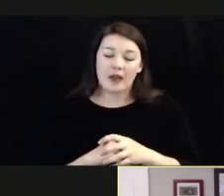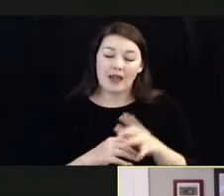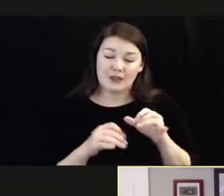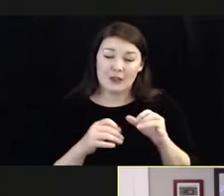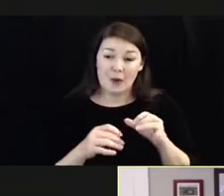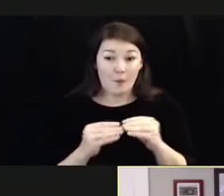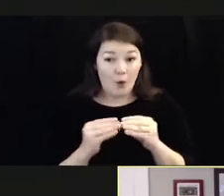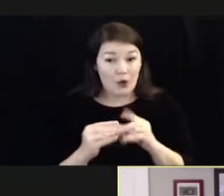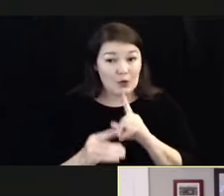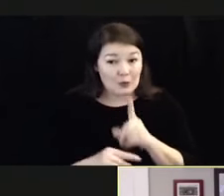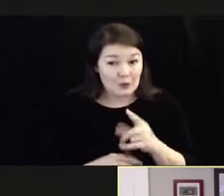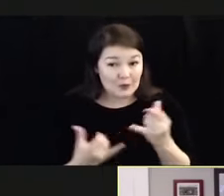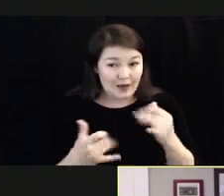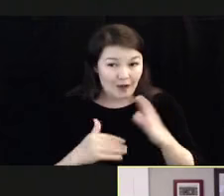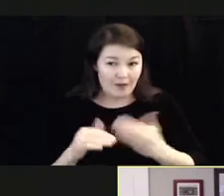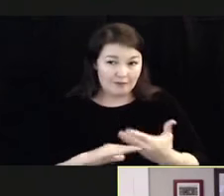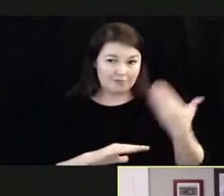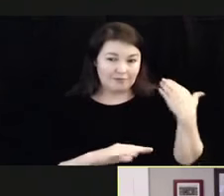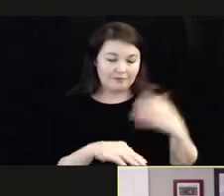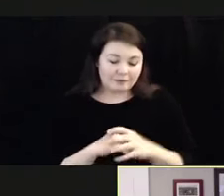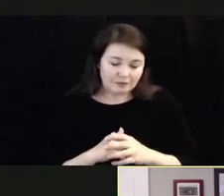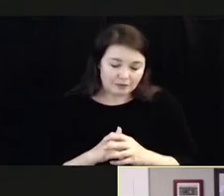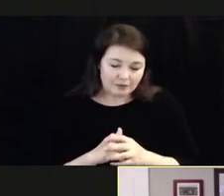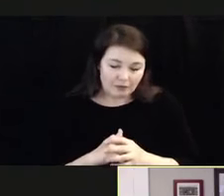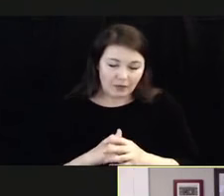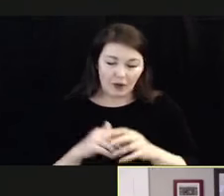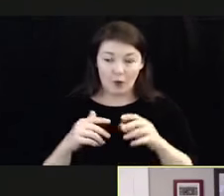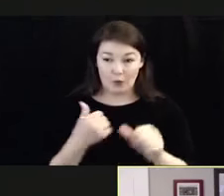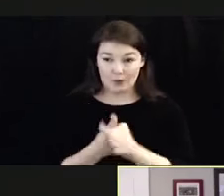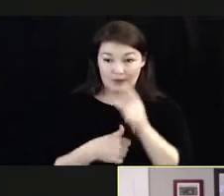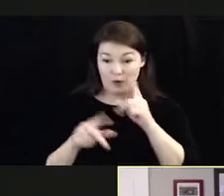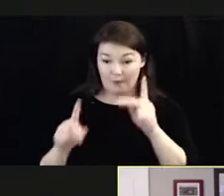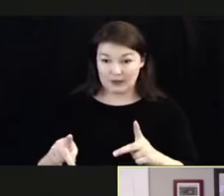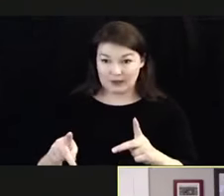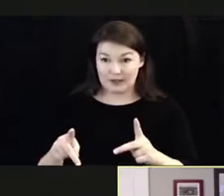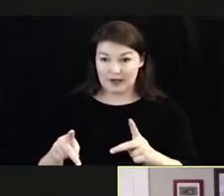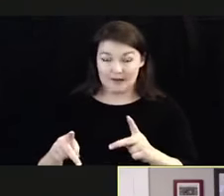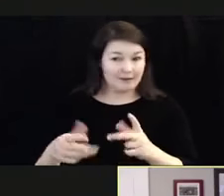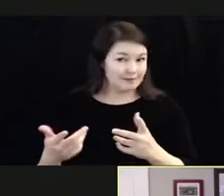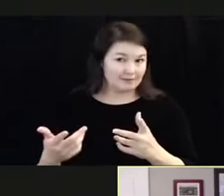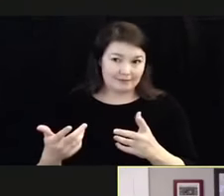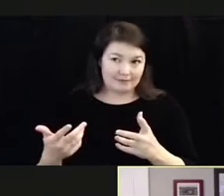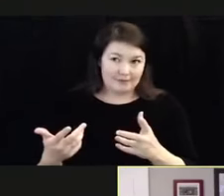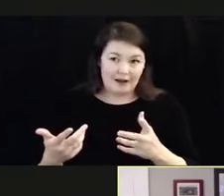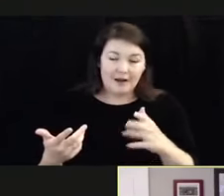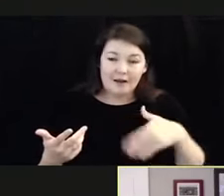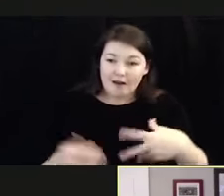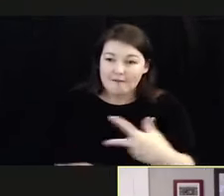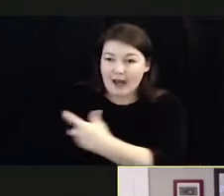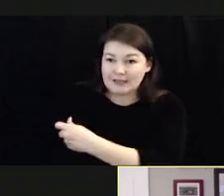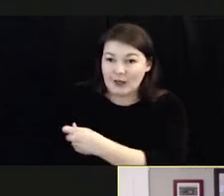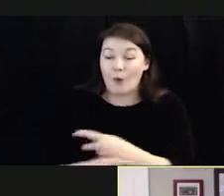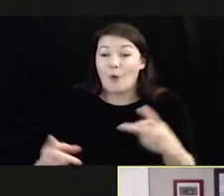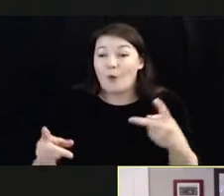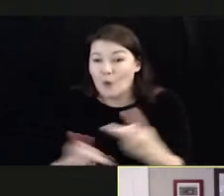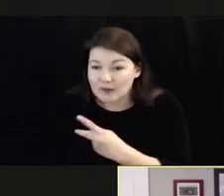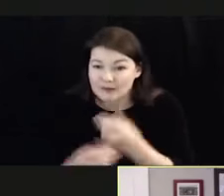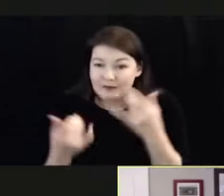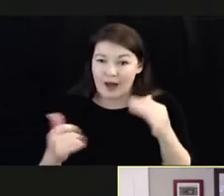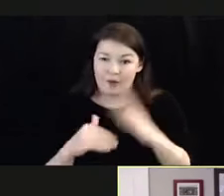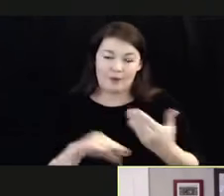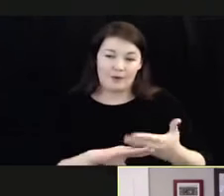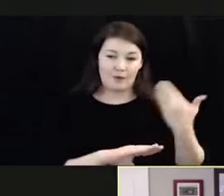said, you know, the risk to an individual that's unvaccinated now is greater than it has ever been. And some of that has to do with the fact